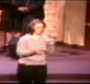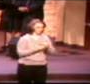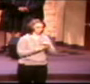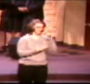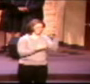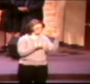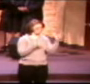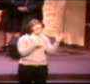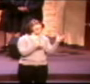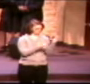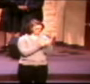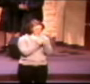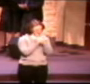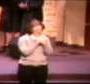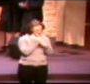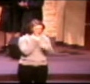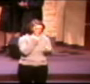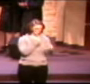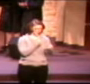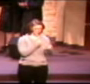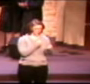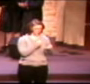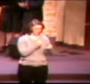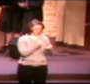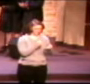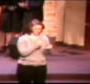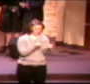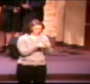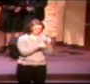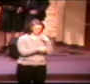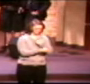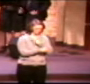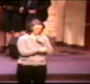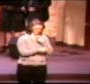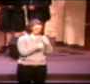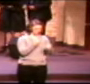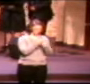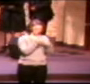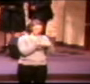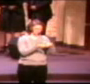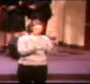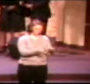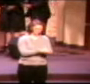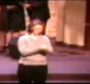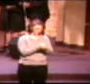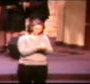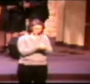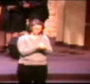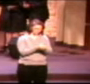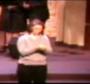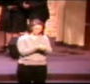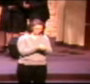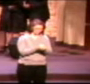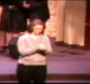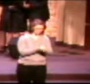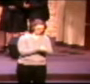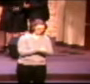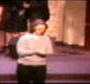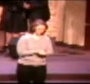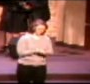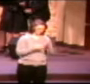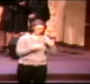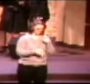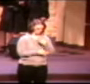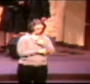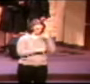brought them together. So God, as we continue to confirm this marriage, this ceremony and worship to you, may we